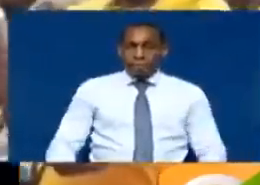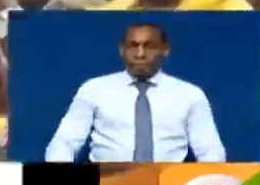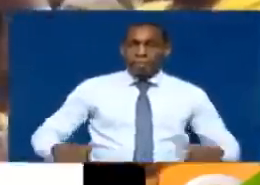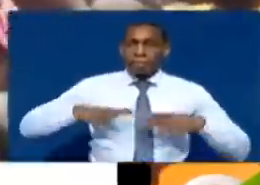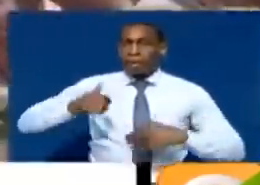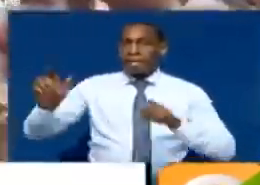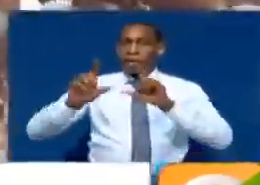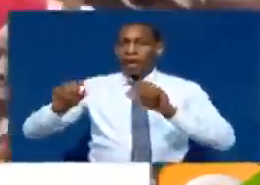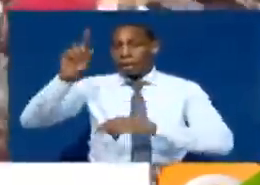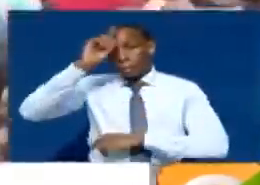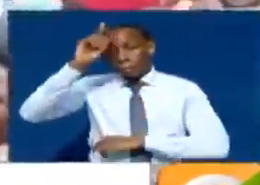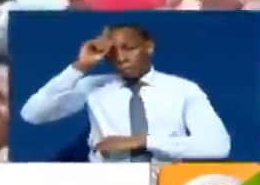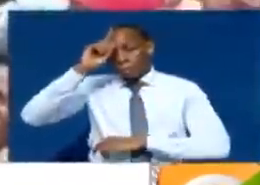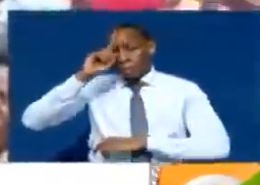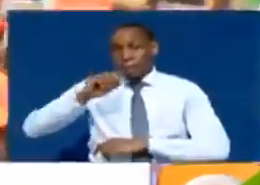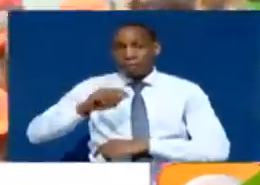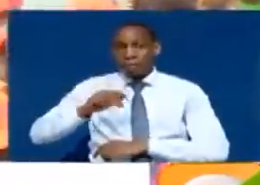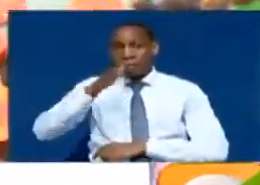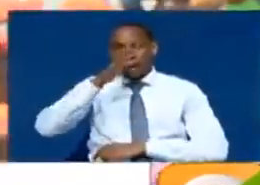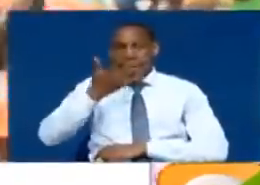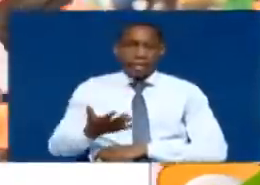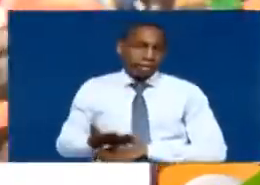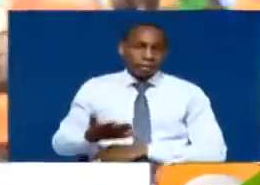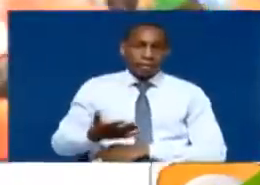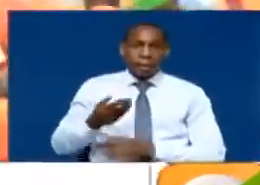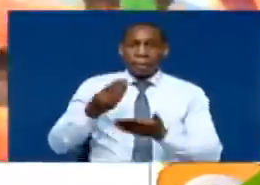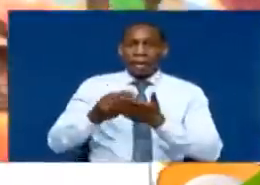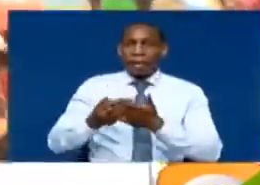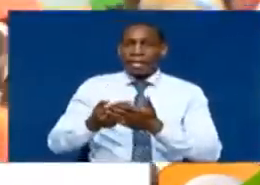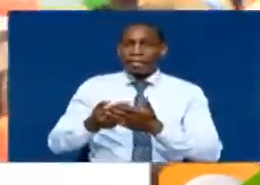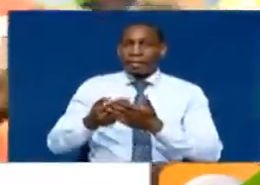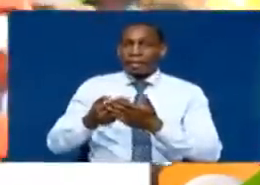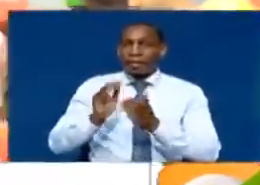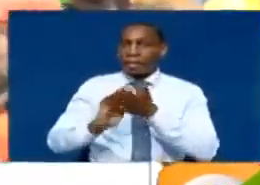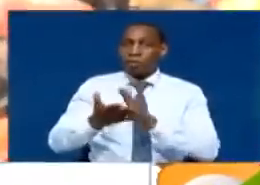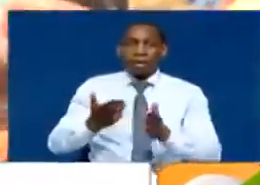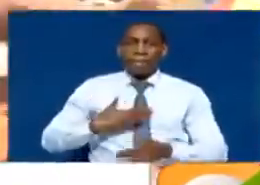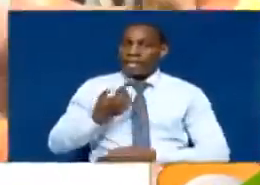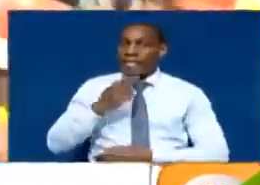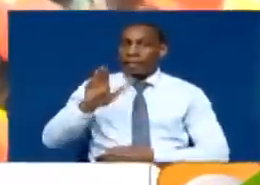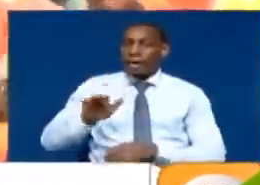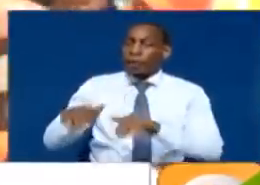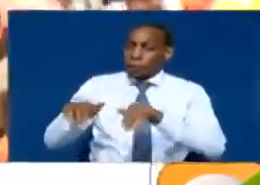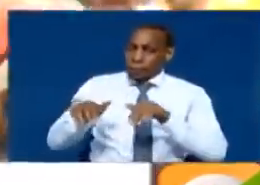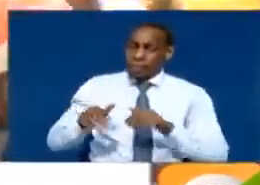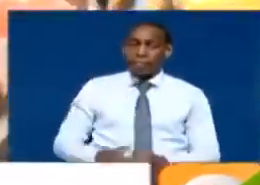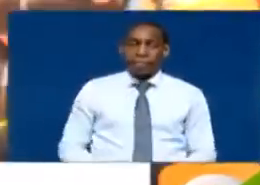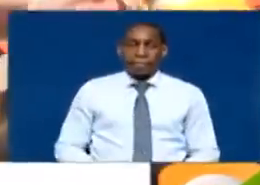Wale wengine wanasema oh, hiyo ni uongo, ati hakuna pesa. Mimi naambia ngojeni.